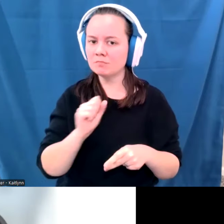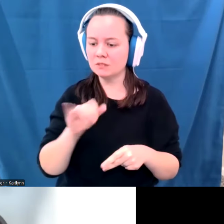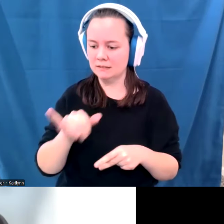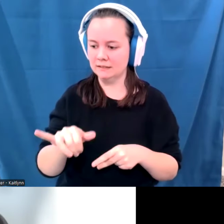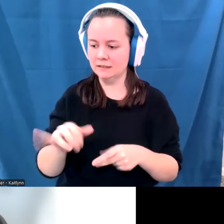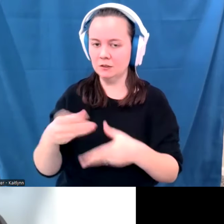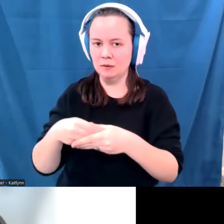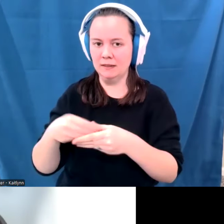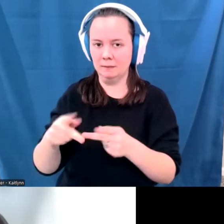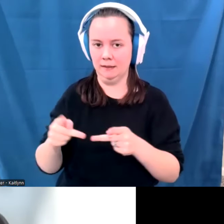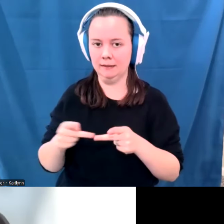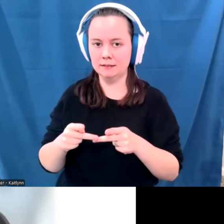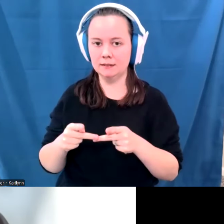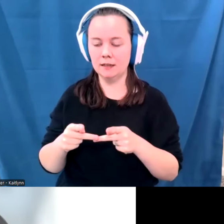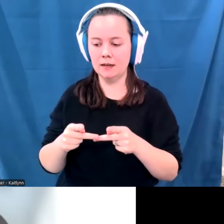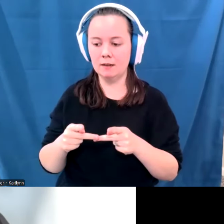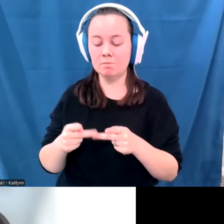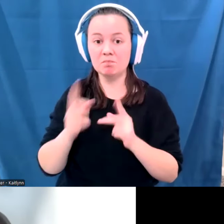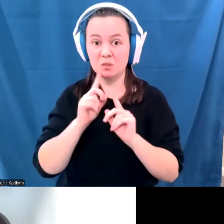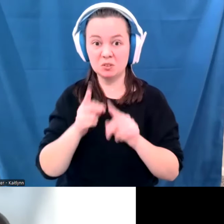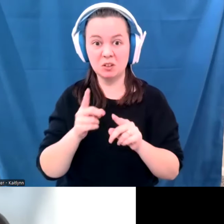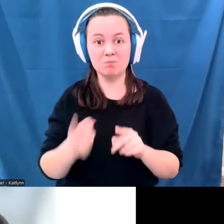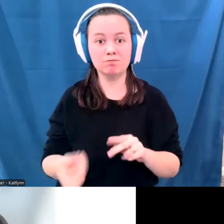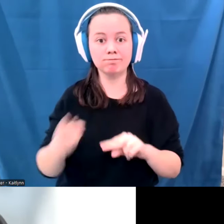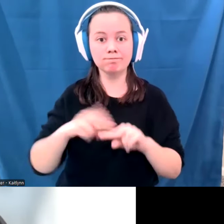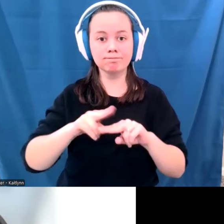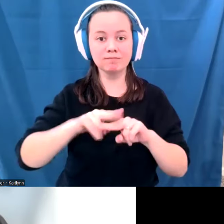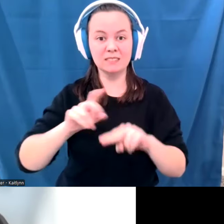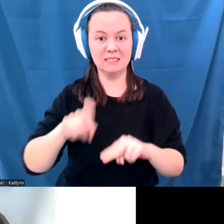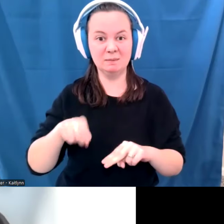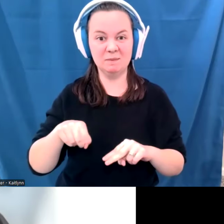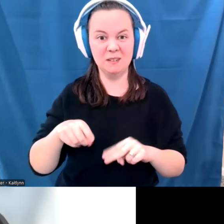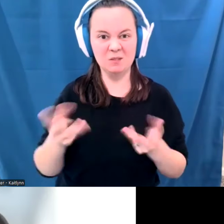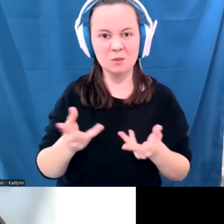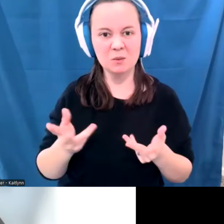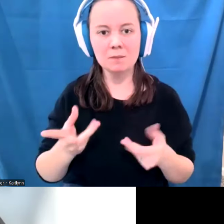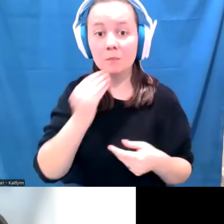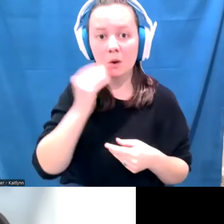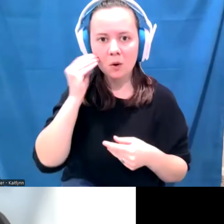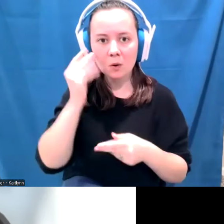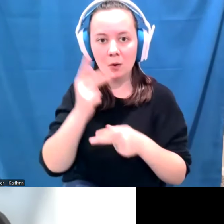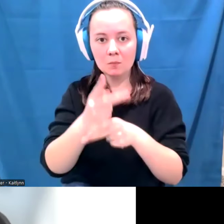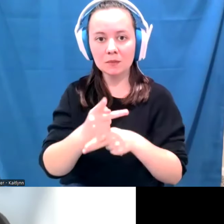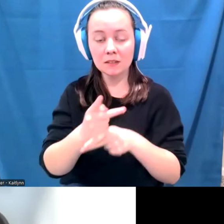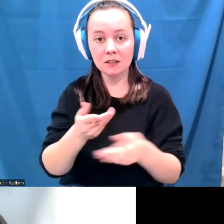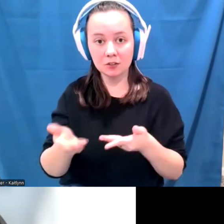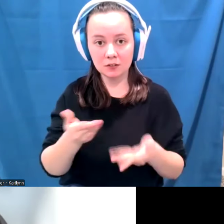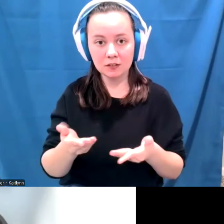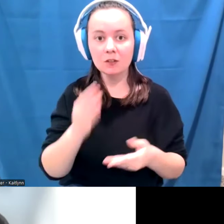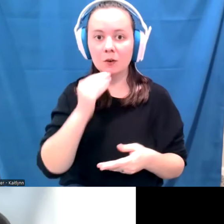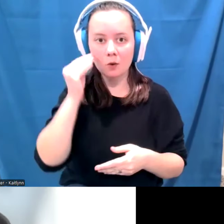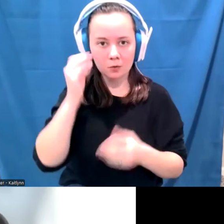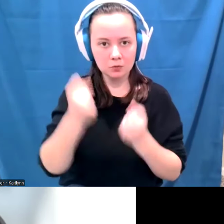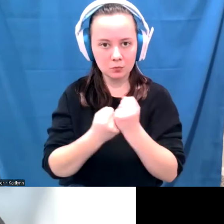there is a significantly growing demand for home care services and supports. And due